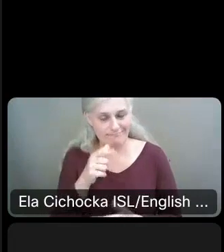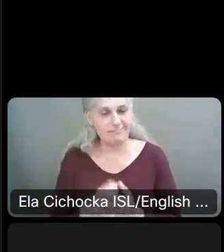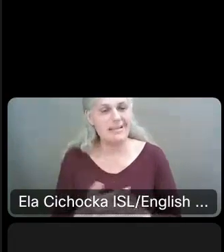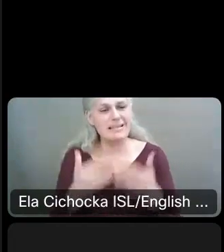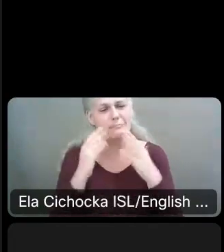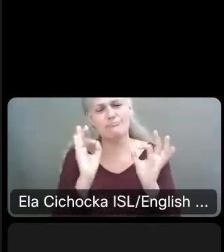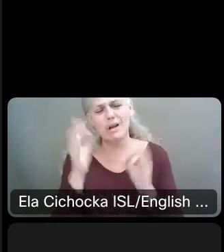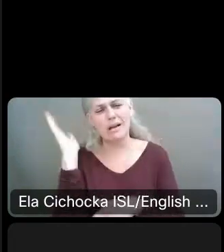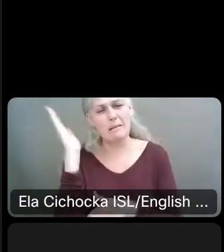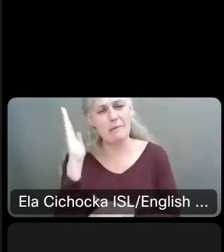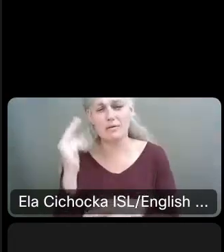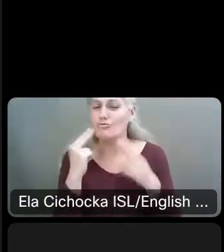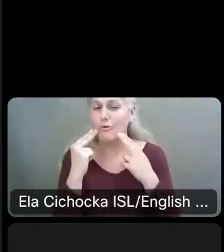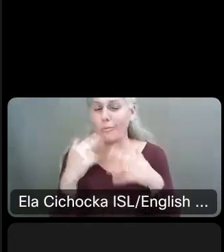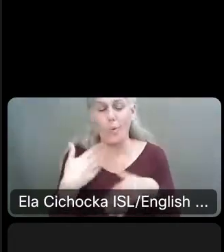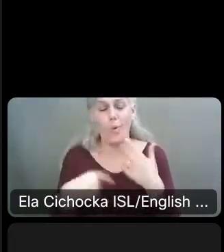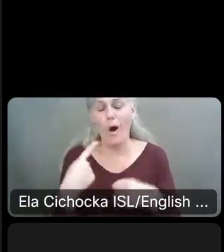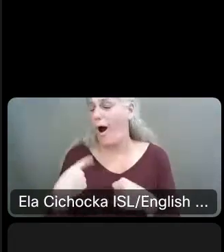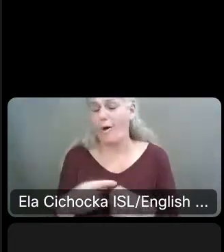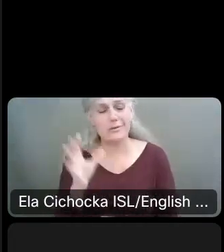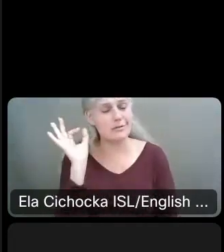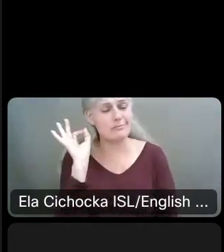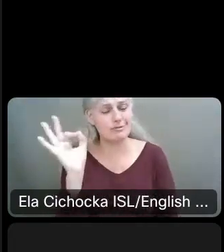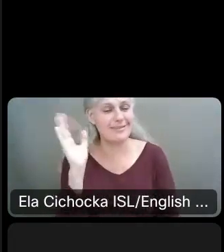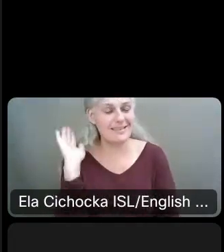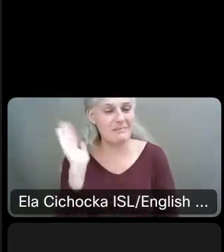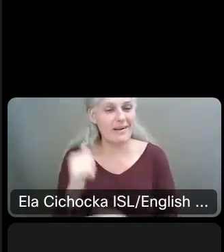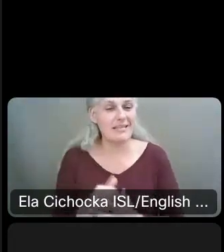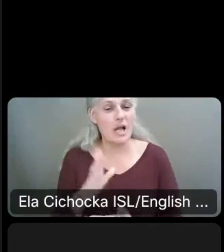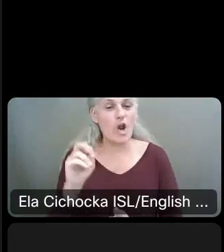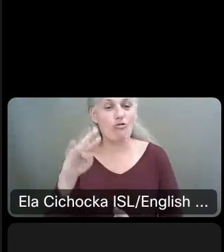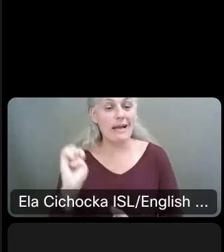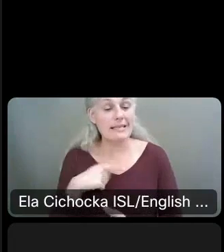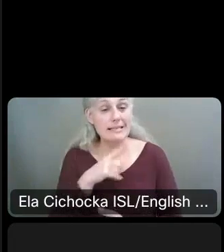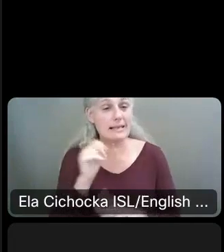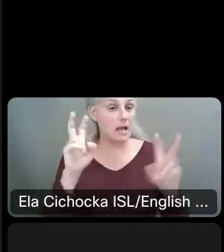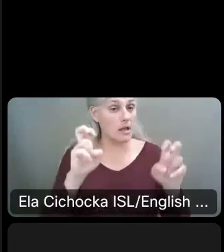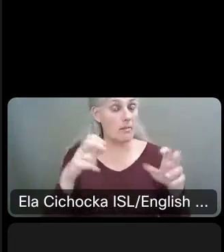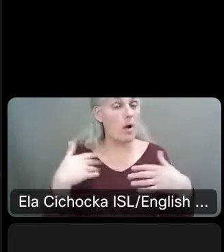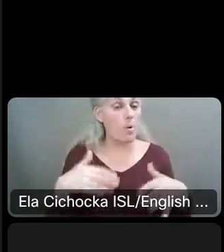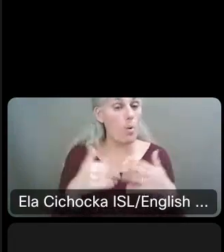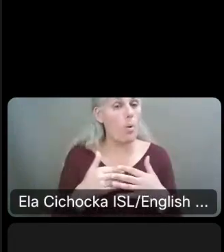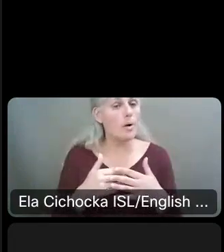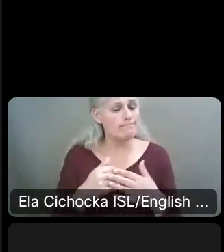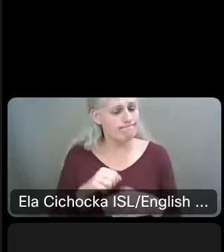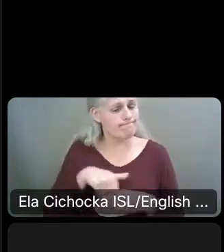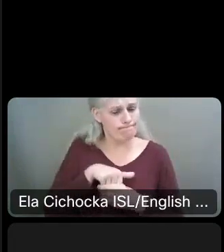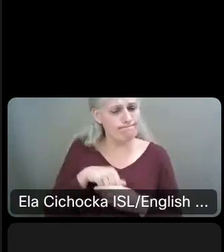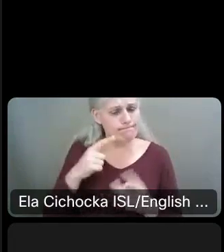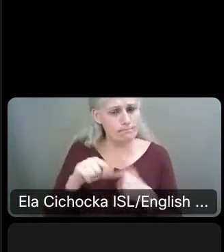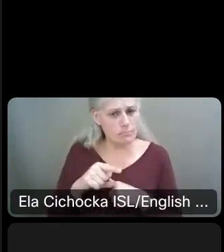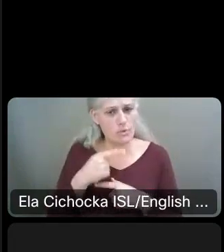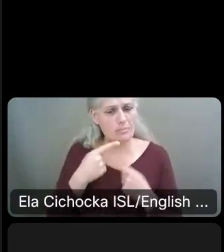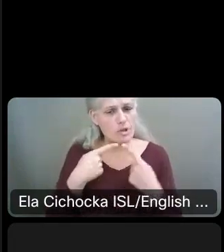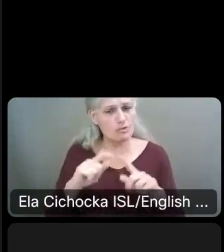fantastic presentation as usual, Eva. And as Lorraine said earlier, this is a topic that's very close to our heart in the open disclosure team. And